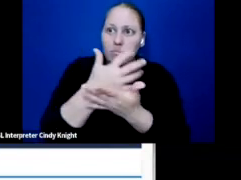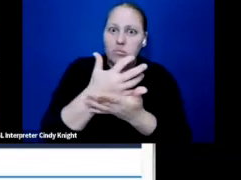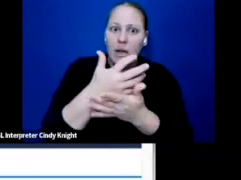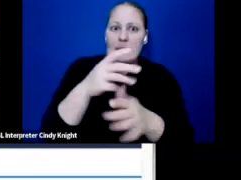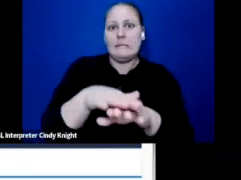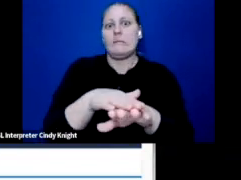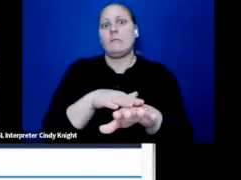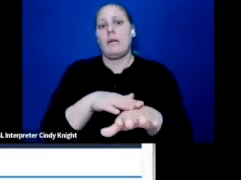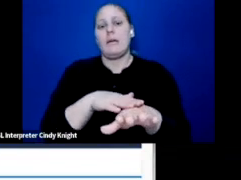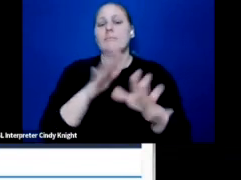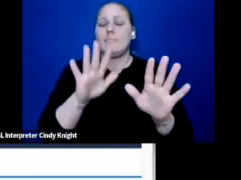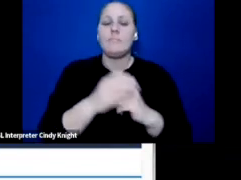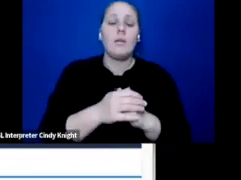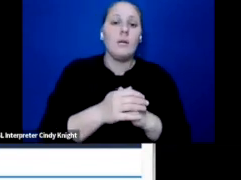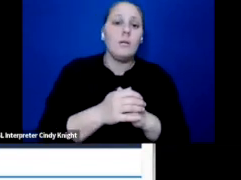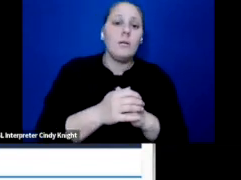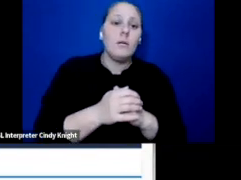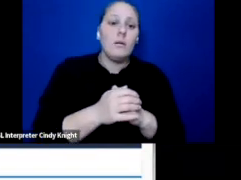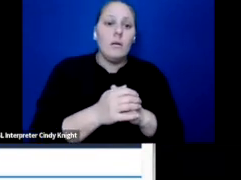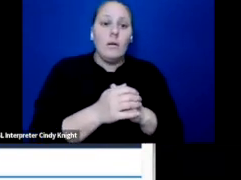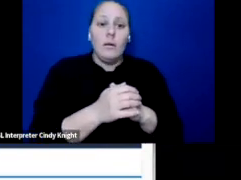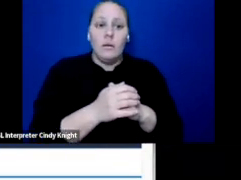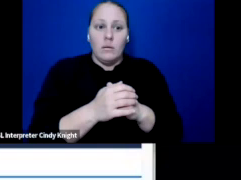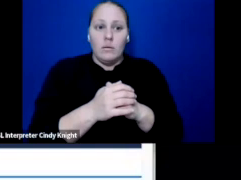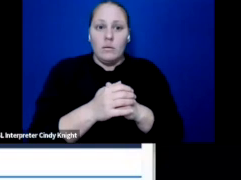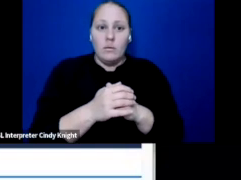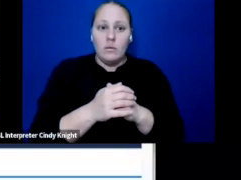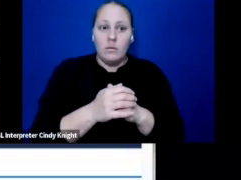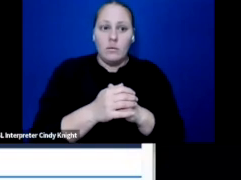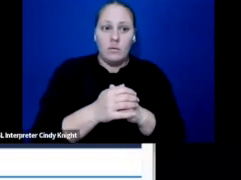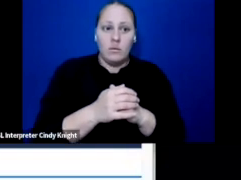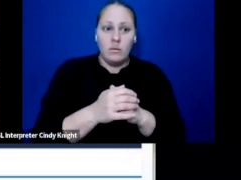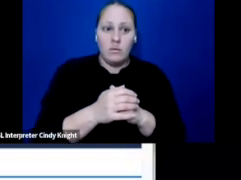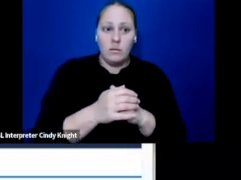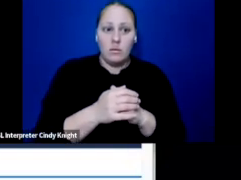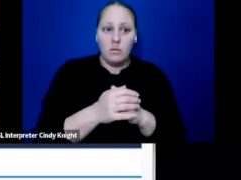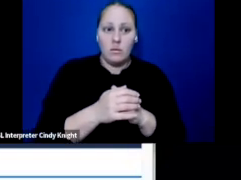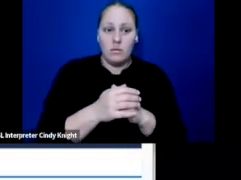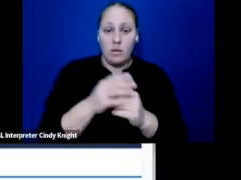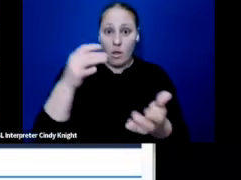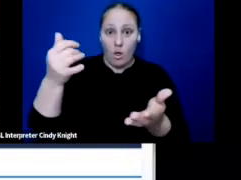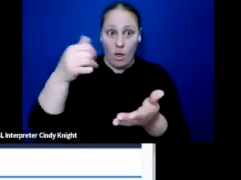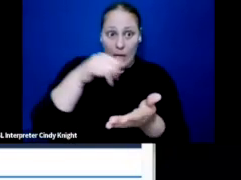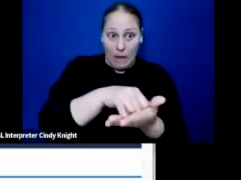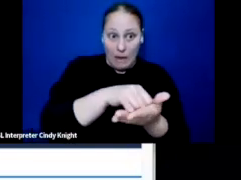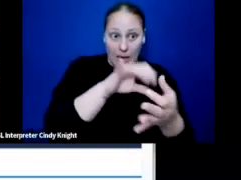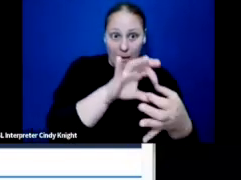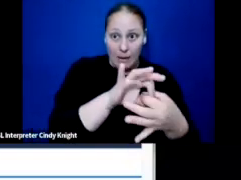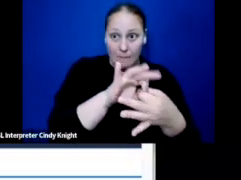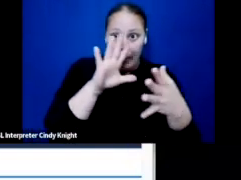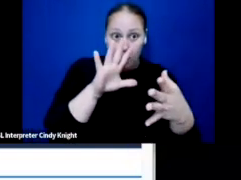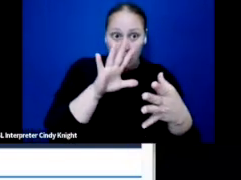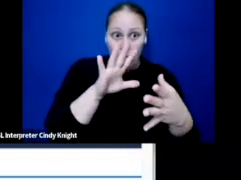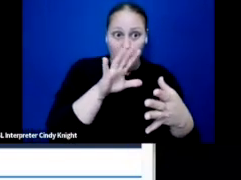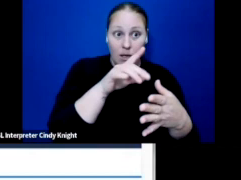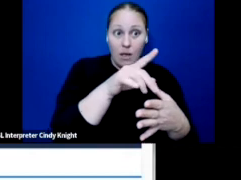Once an interaction ends and the counselor has finished wrapping up, as you'll see, this did pop up when something was disconnected. They'll be able